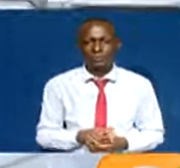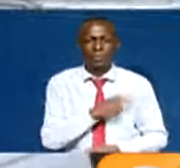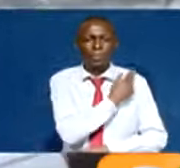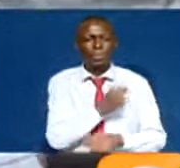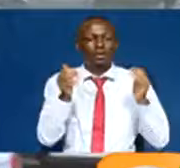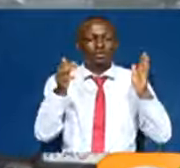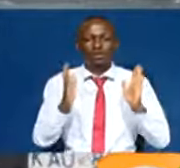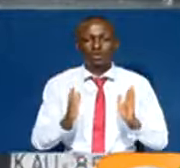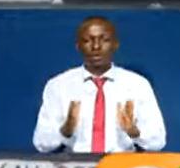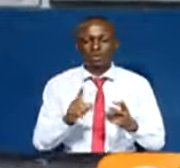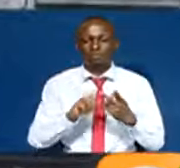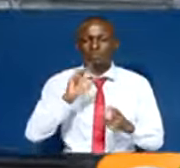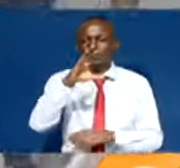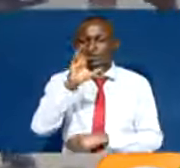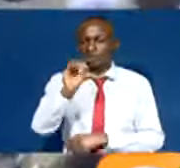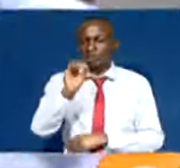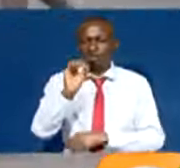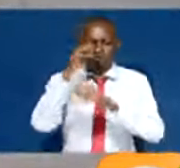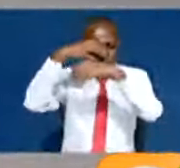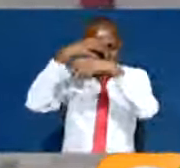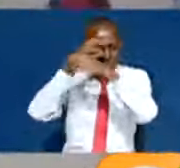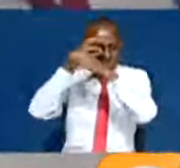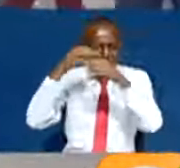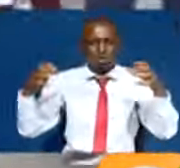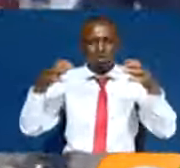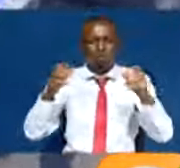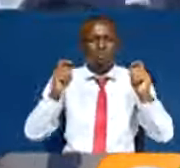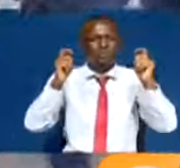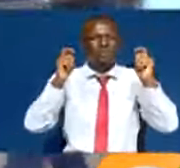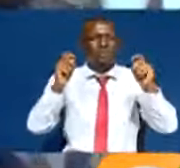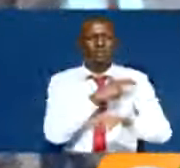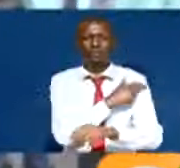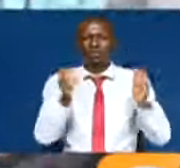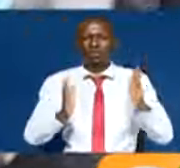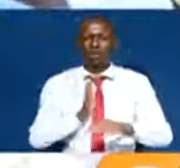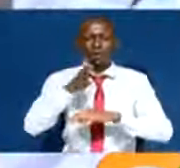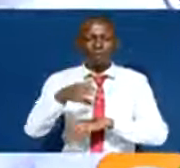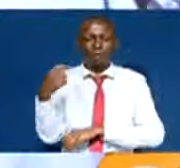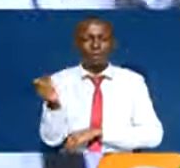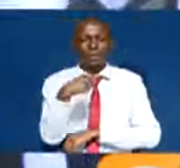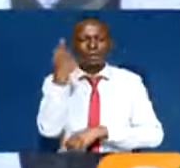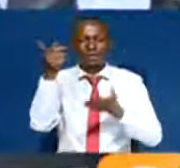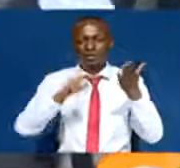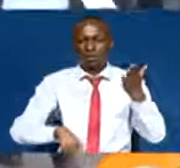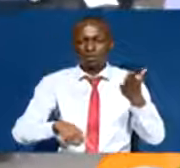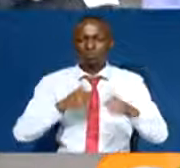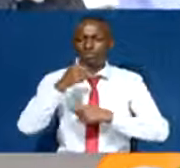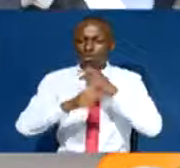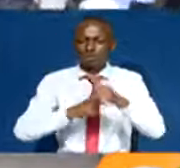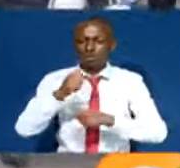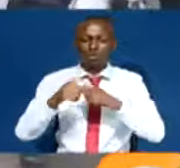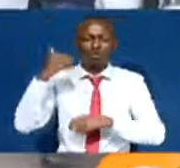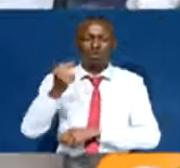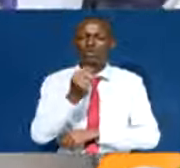Doctors, clinical officers and laboratory technicians who have been on strike with doctors for more than a month say they will be on the streets every